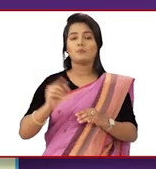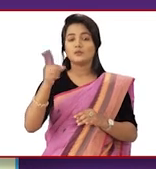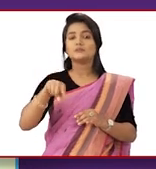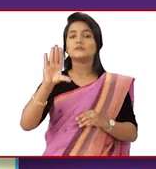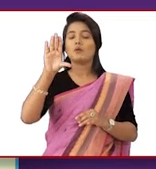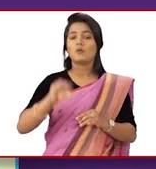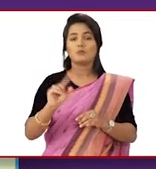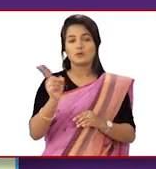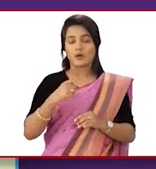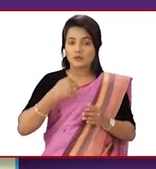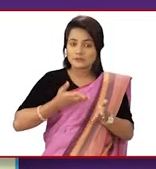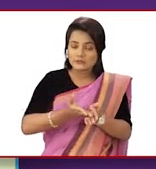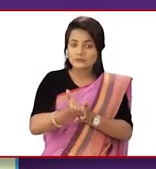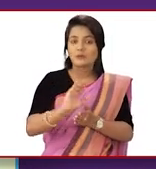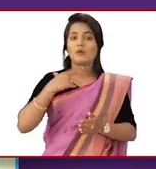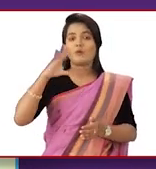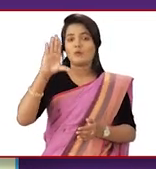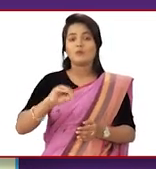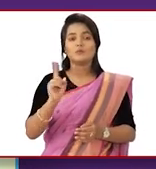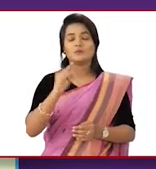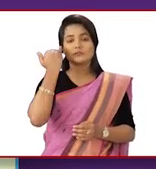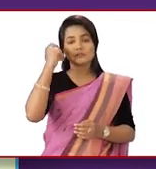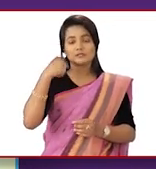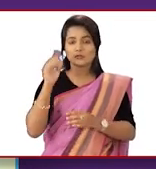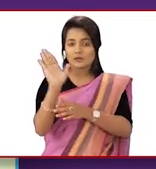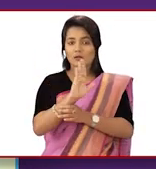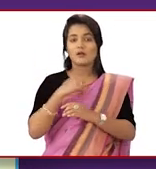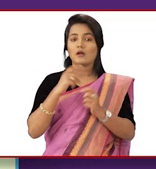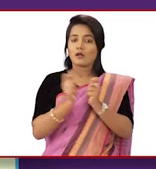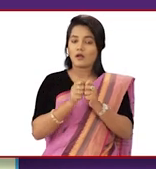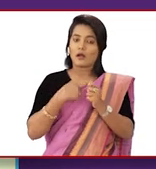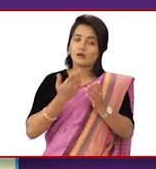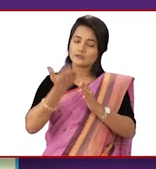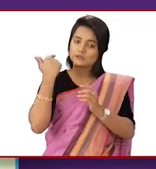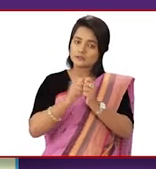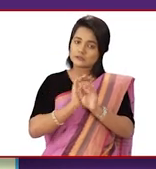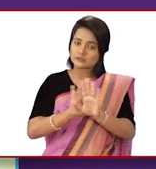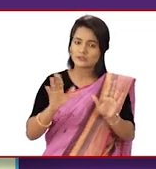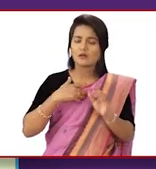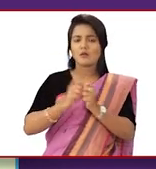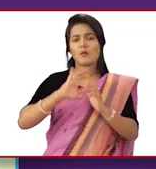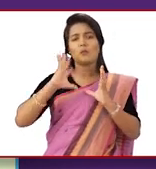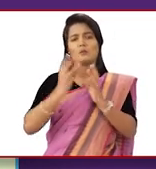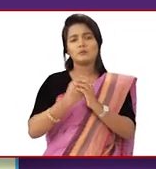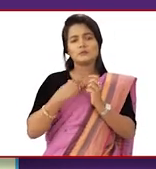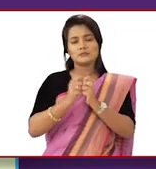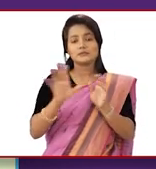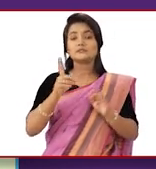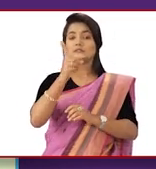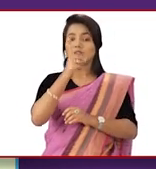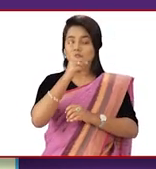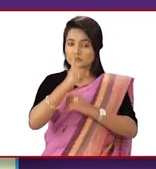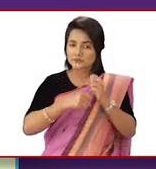didn't let that stop me going to him or to present to him. I did my job. I did whatever I did. And then in 1 year or